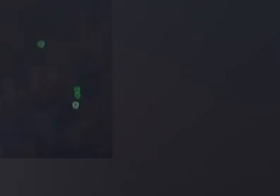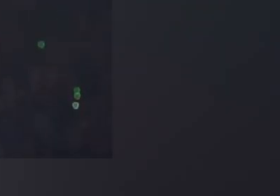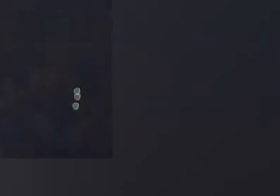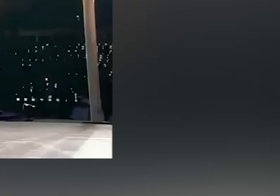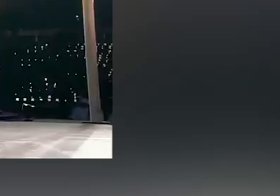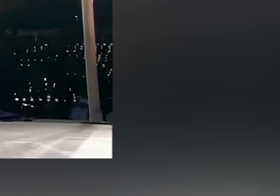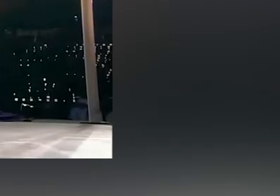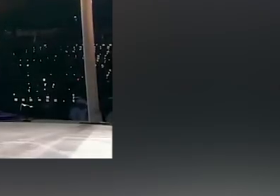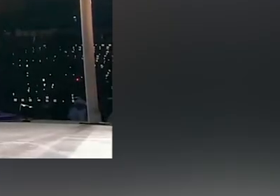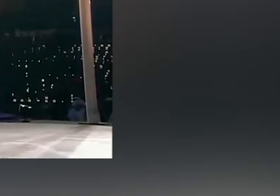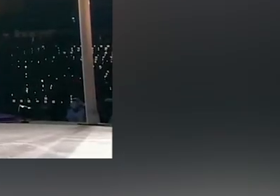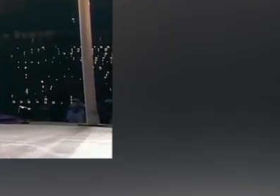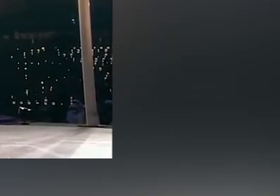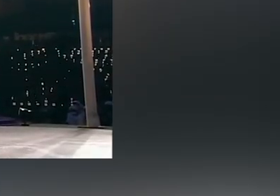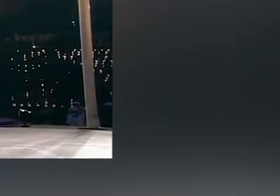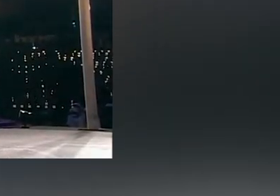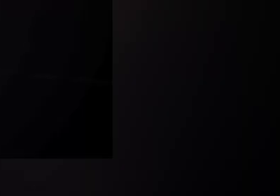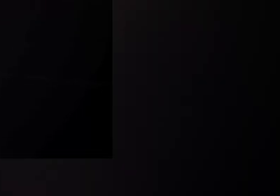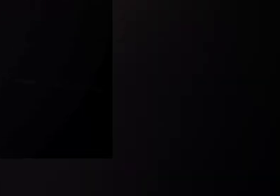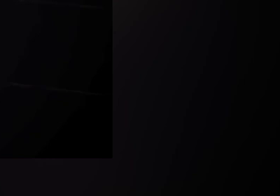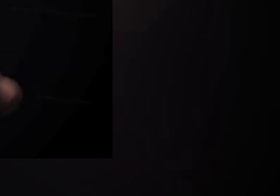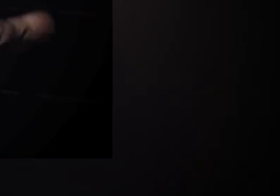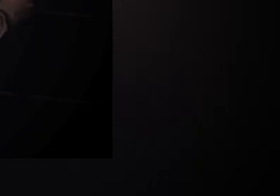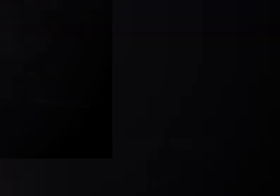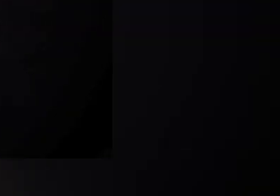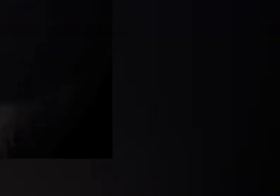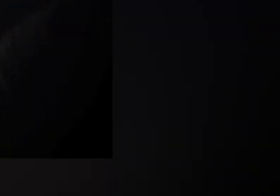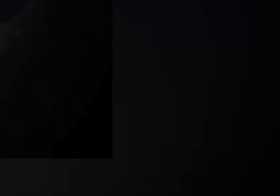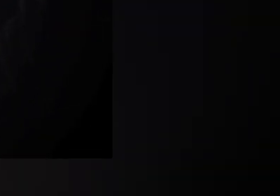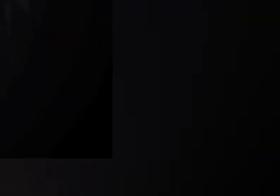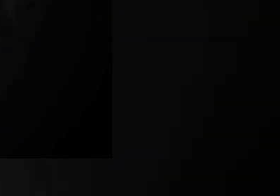fire has brought life to the Games.